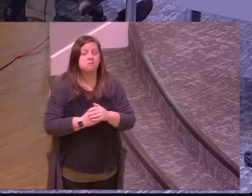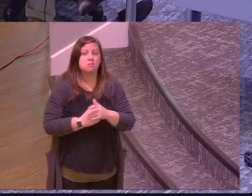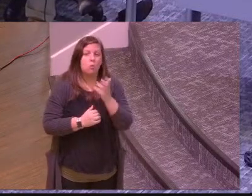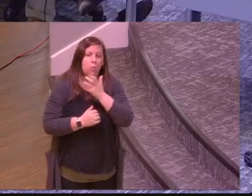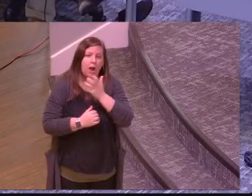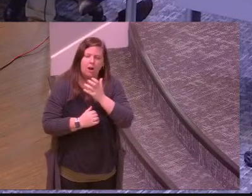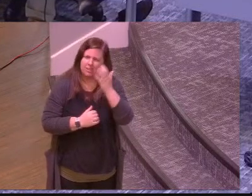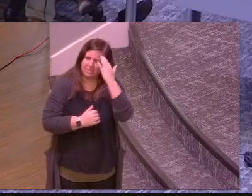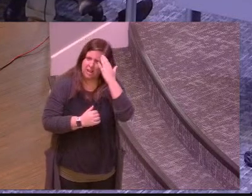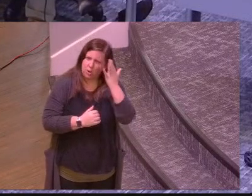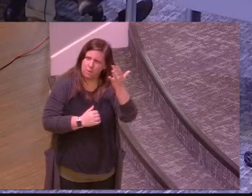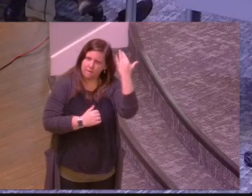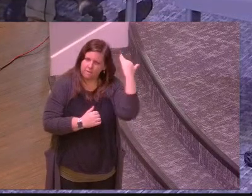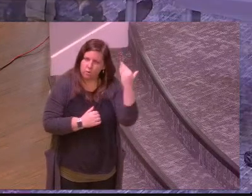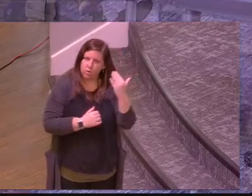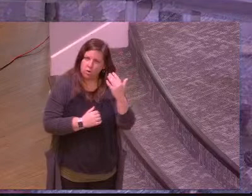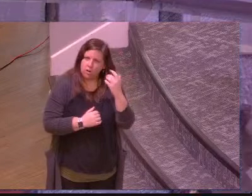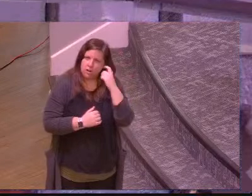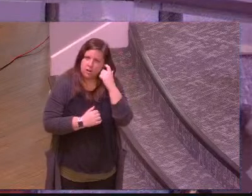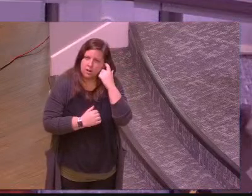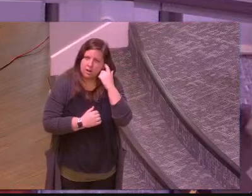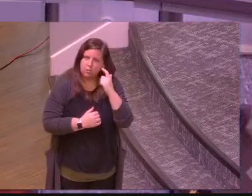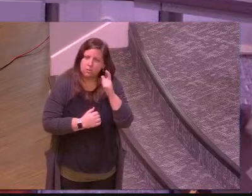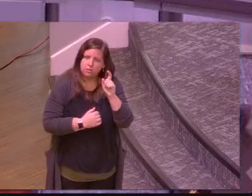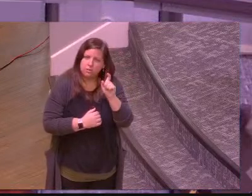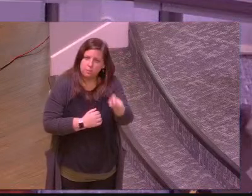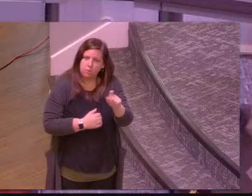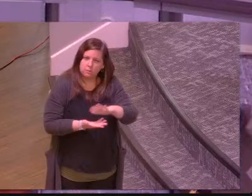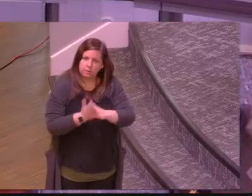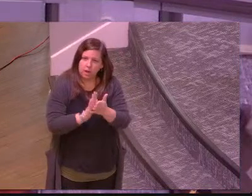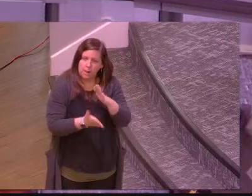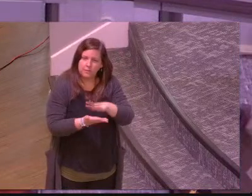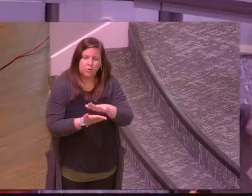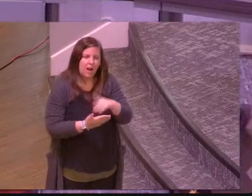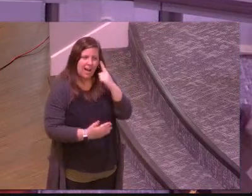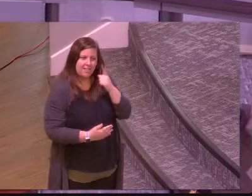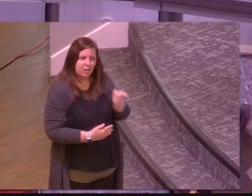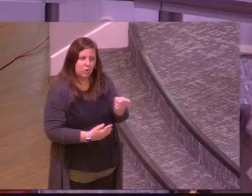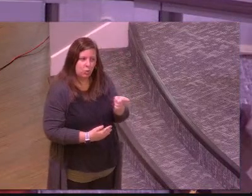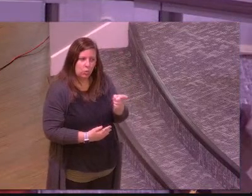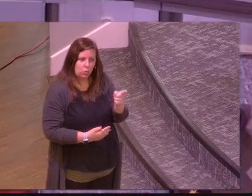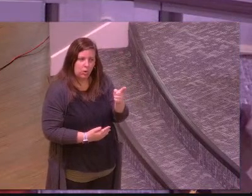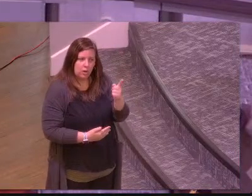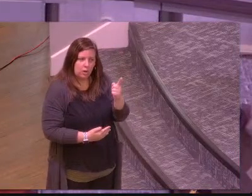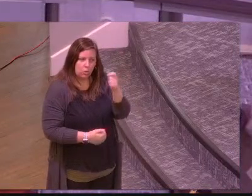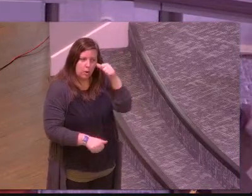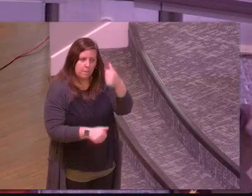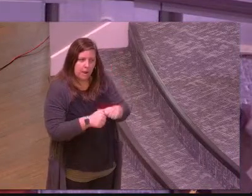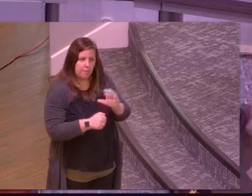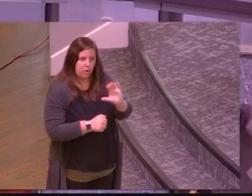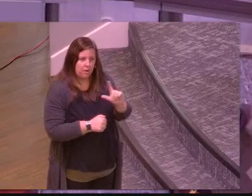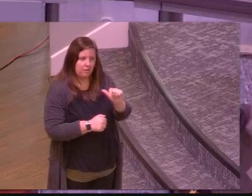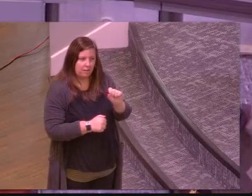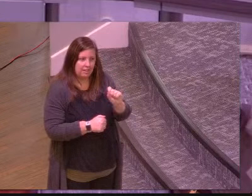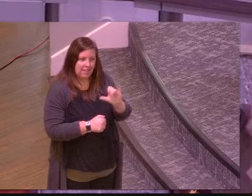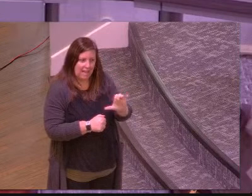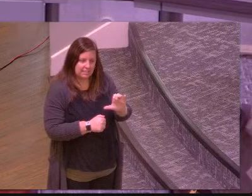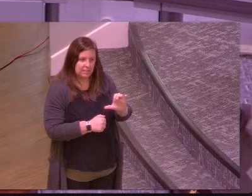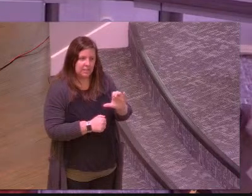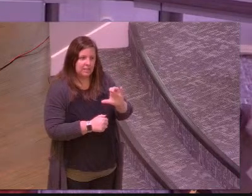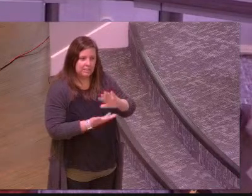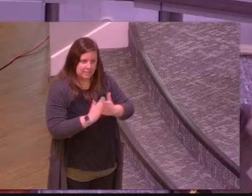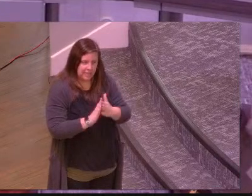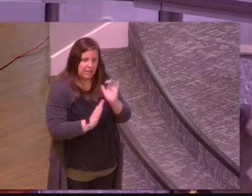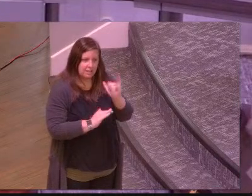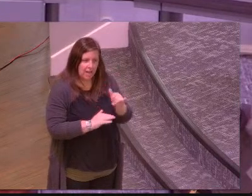be a school, and then the kids didn't There want was to give up conversation, their. I think you're thinking about Classic City. There was conversation about Classic and this City is- about 2 years ago, Yeah, this where is we prior wanted to